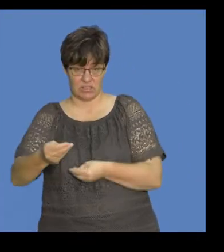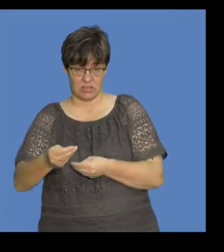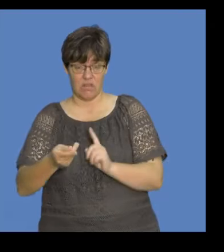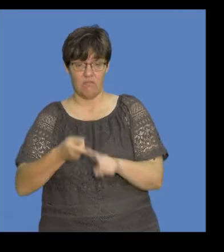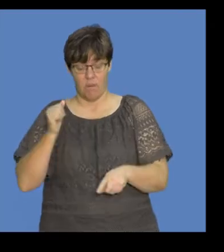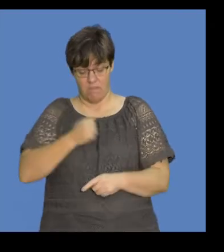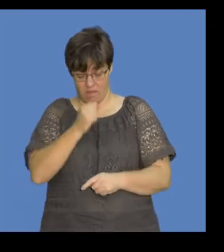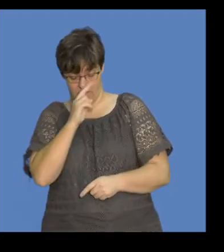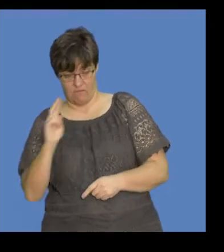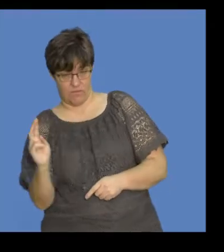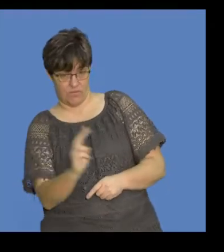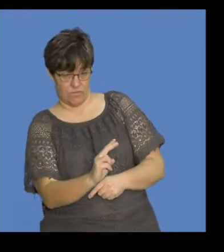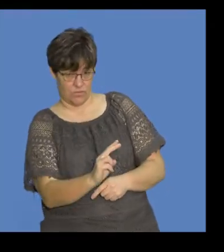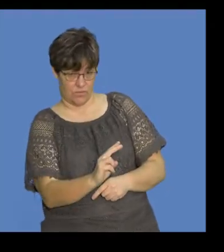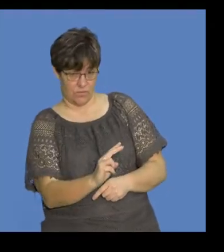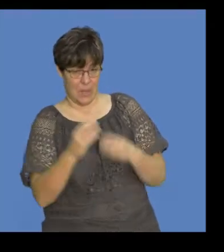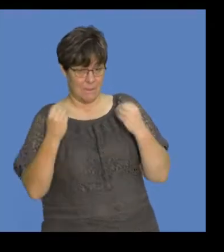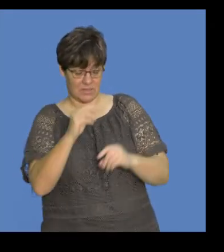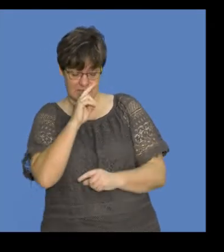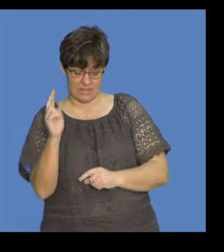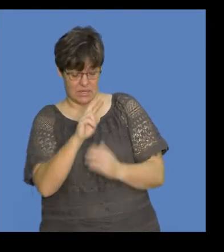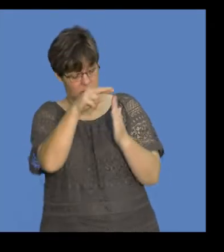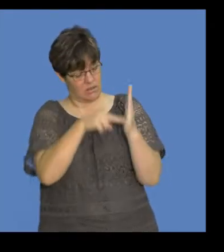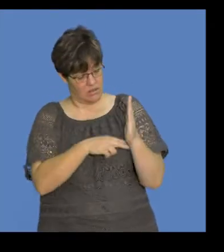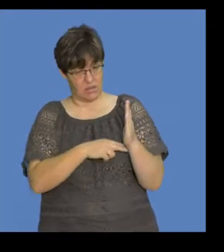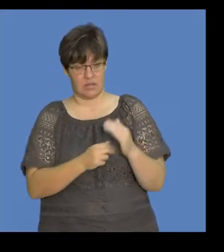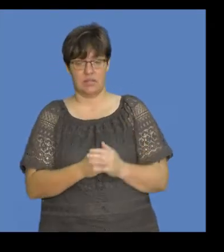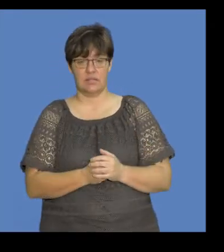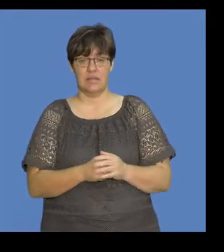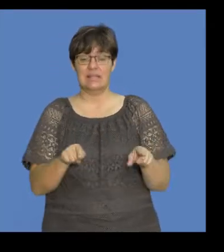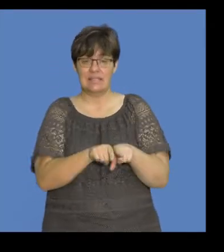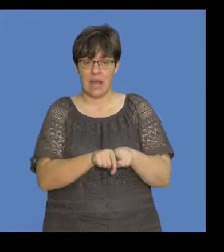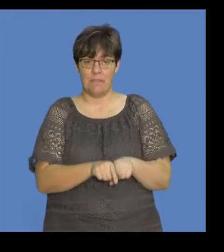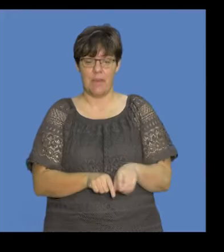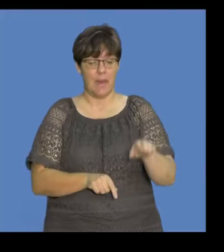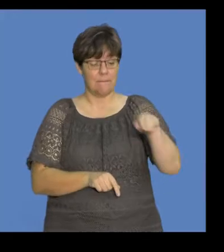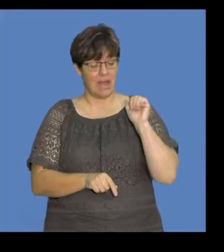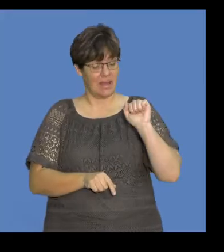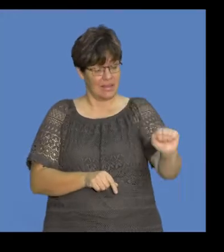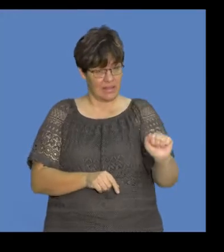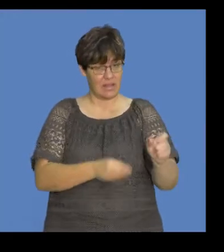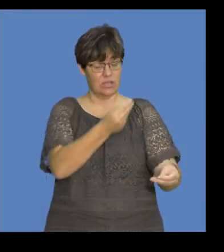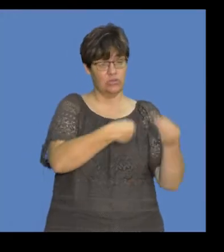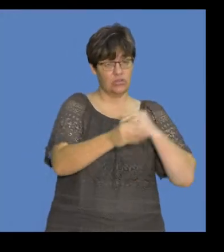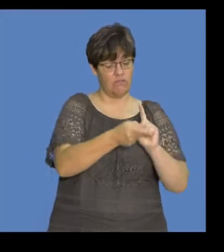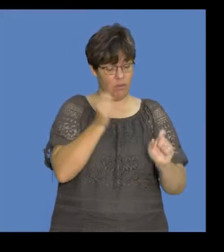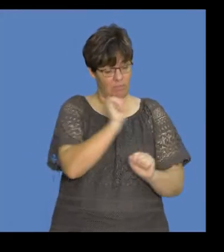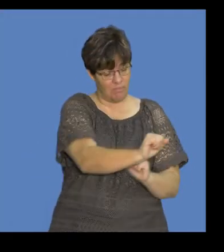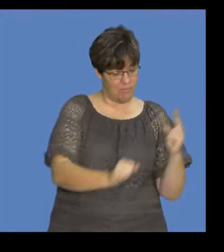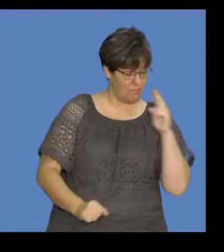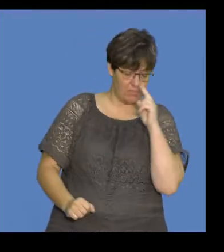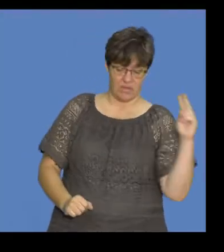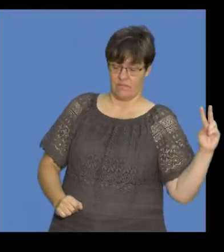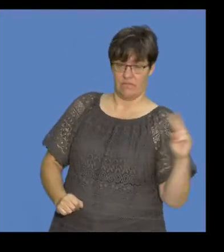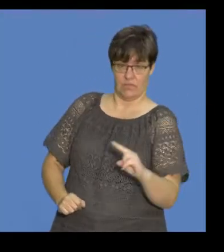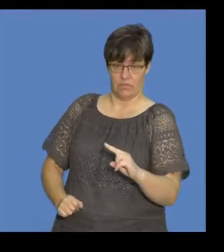its point of view. This is what the business sees. And the bank regards each transaction from an